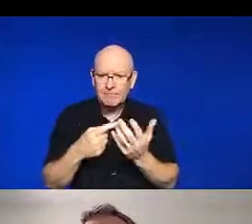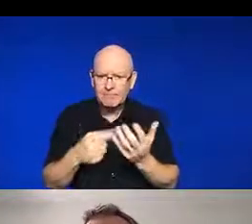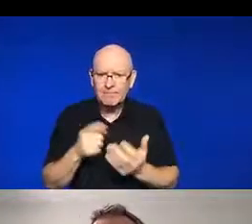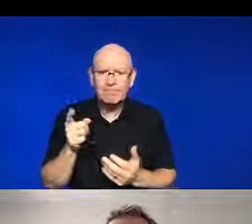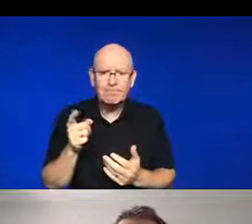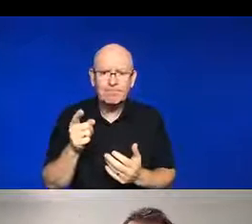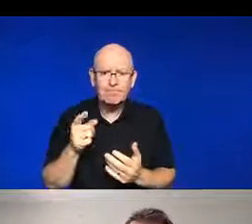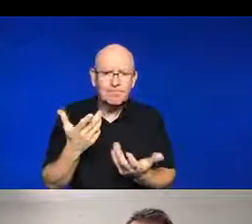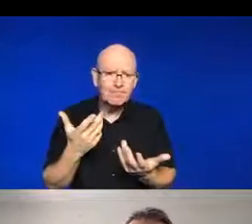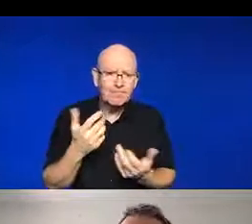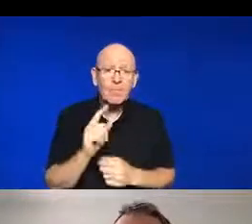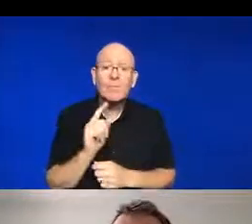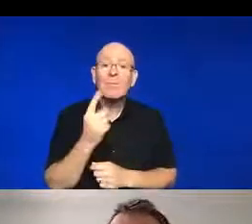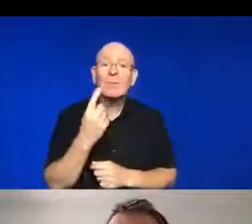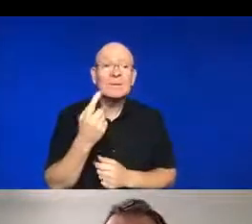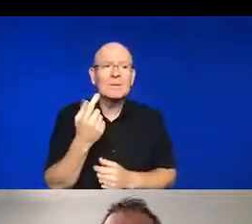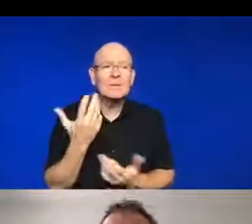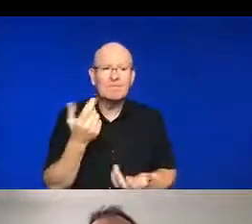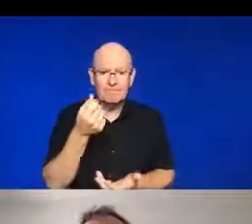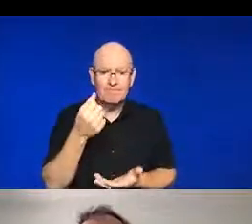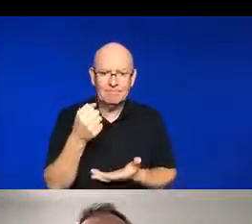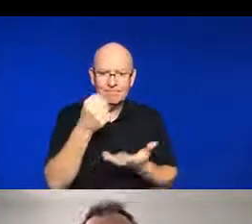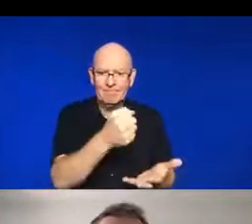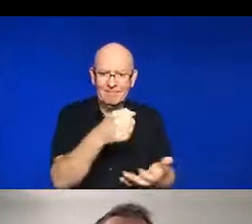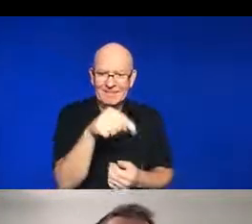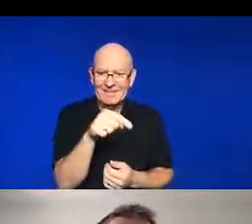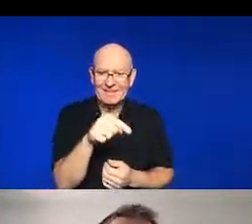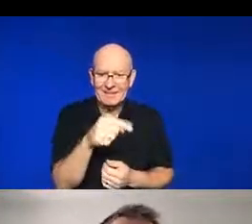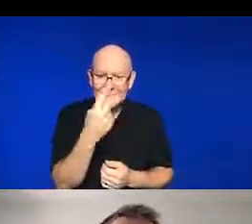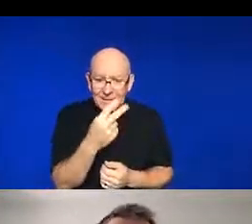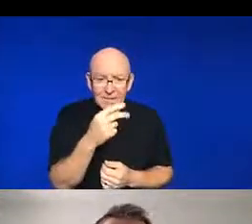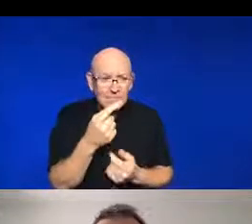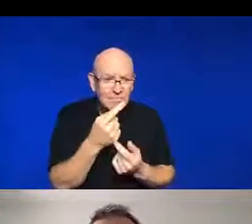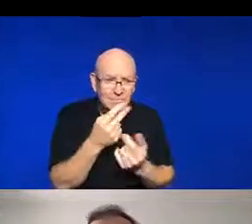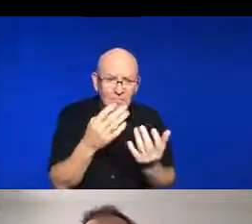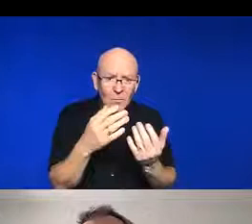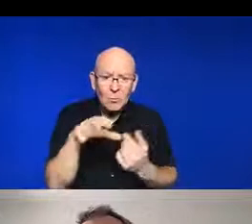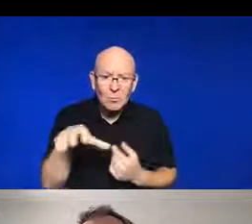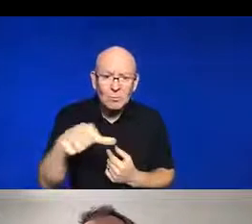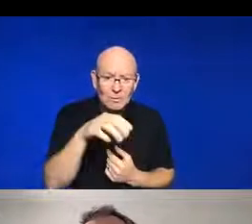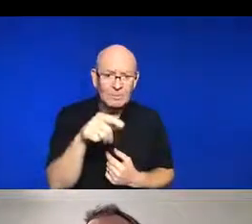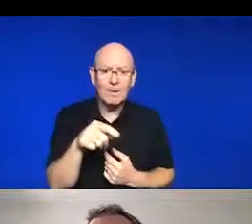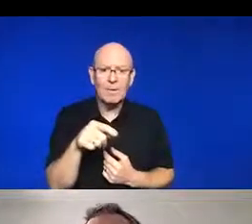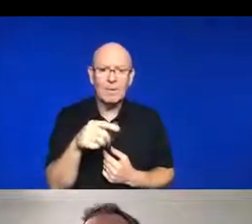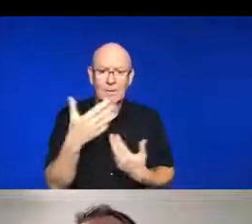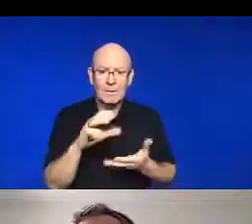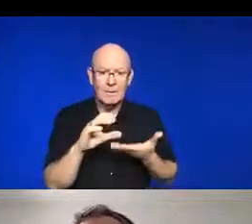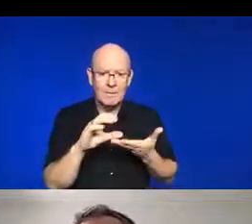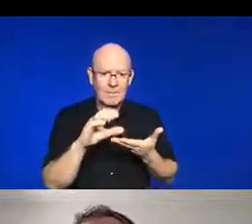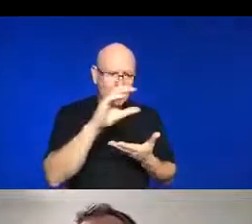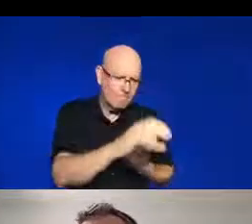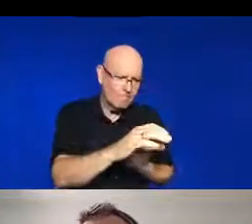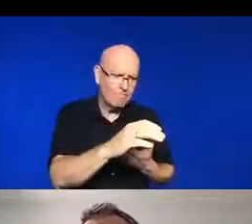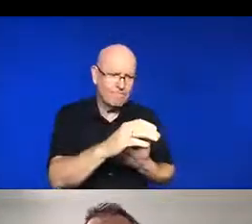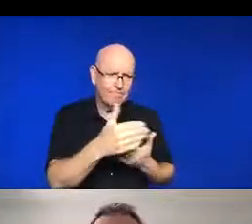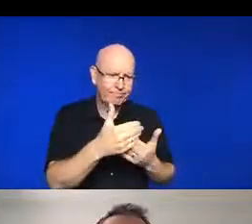disability benefit, provided top-up and extra payment, or for instance, have relaxed